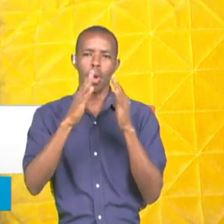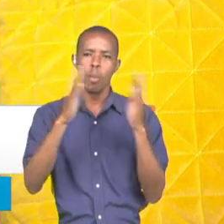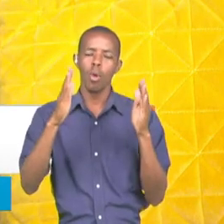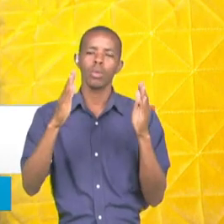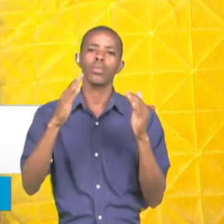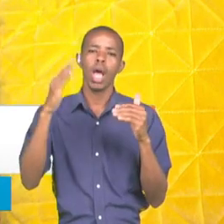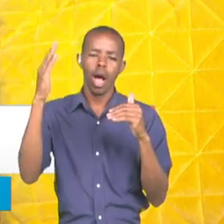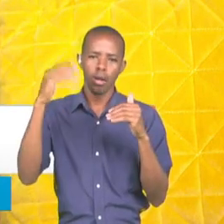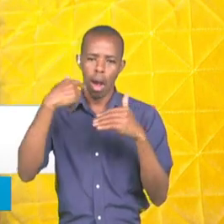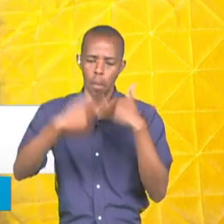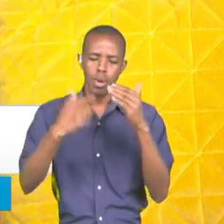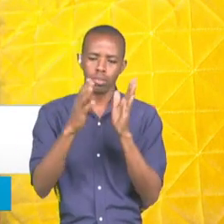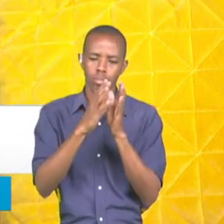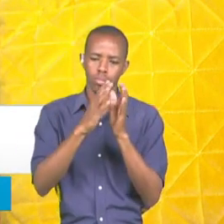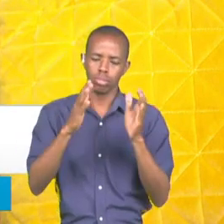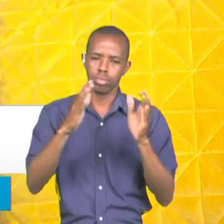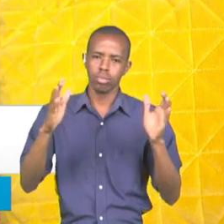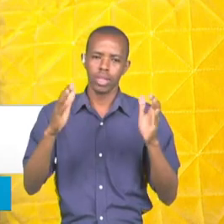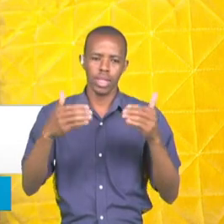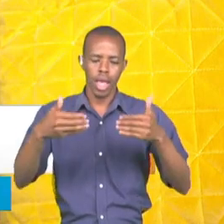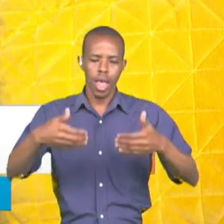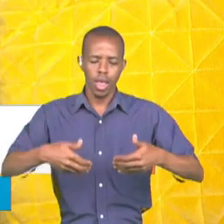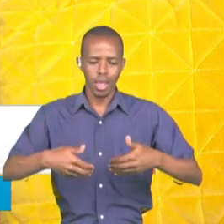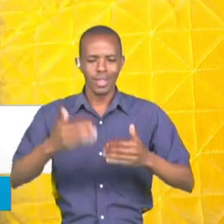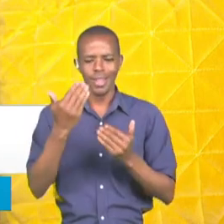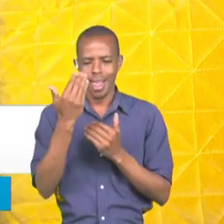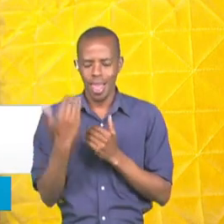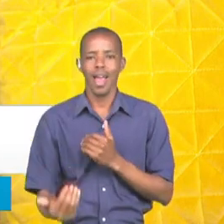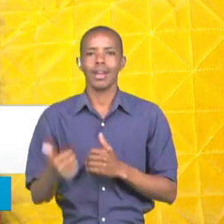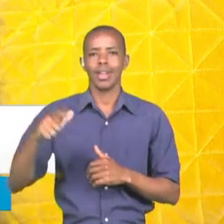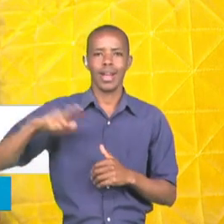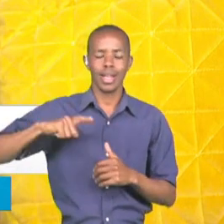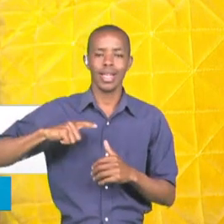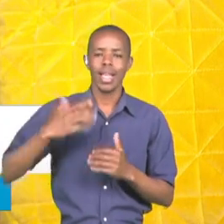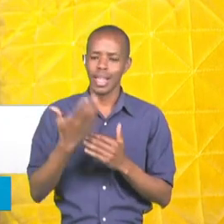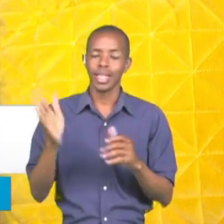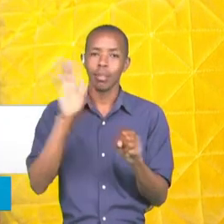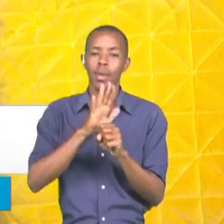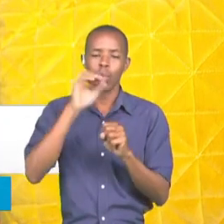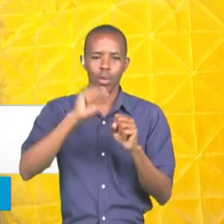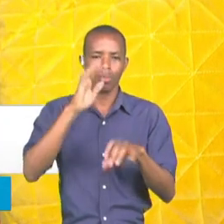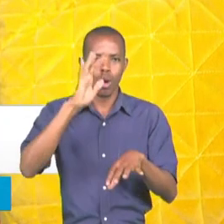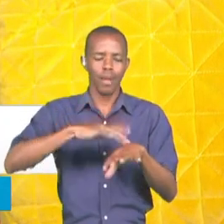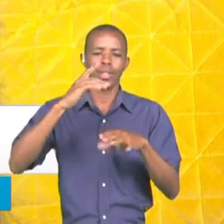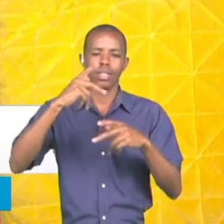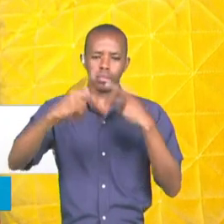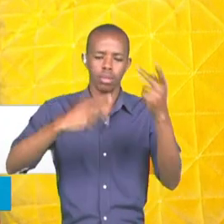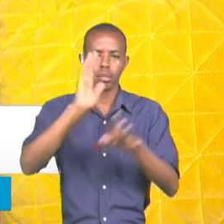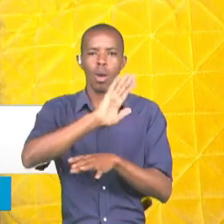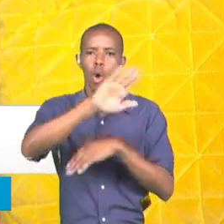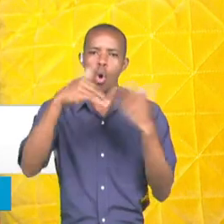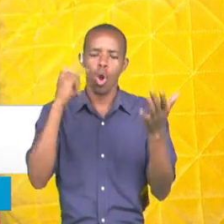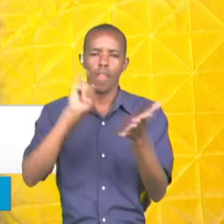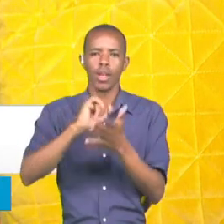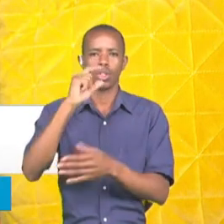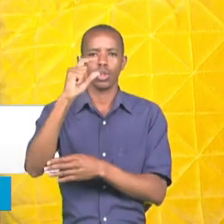expansion plans. Also, the fact that she's a young lady, trust me, there's so many things that can distract her progress. So all that coming to you after